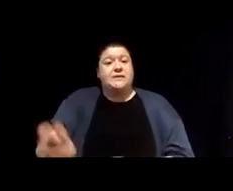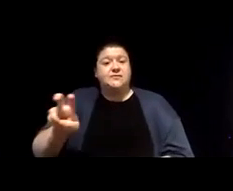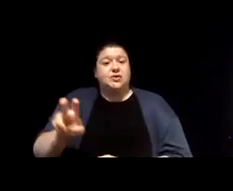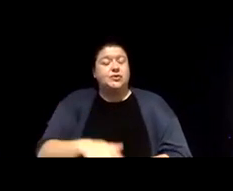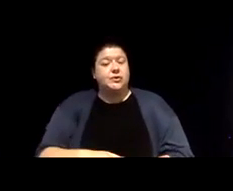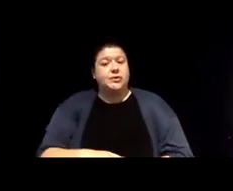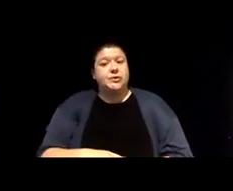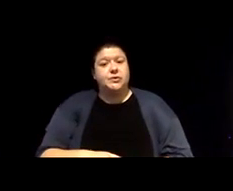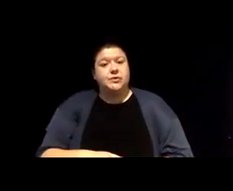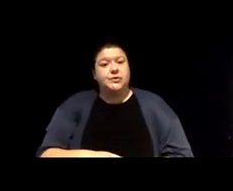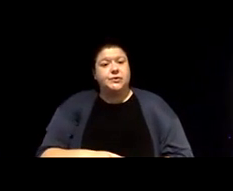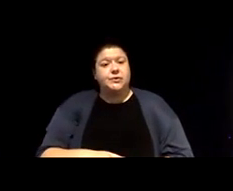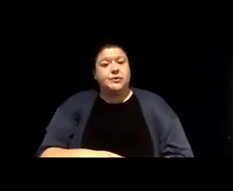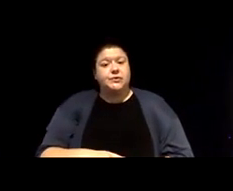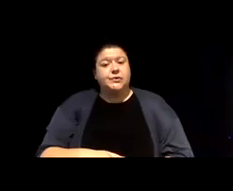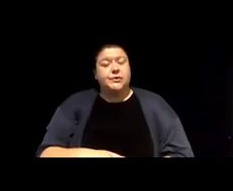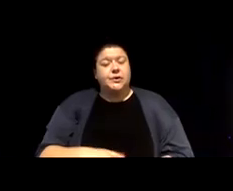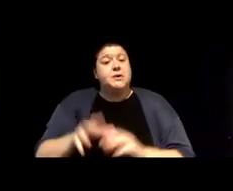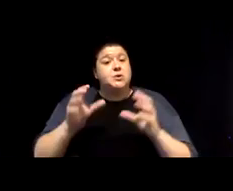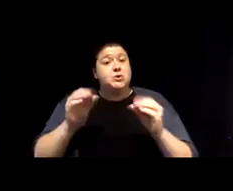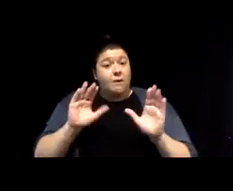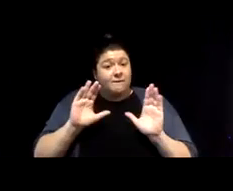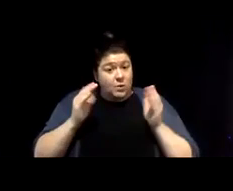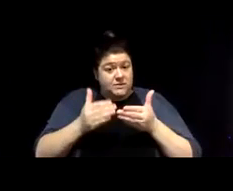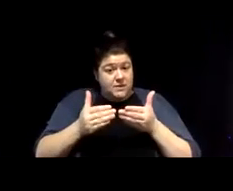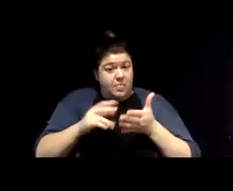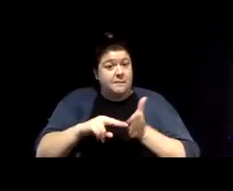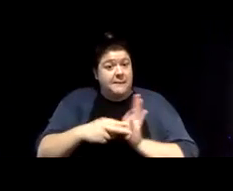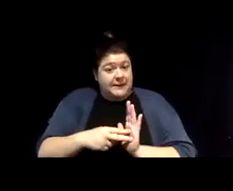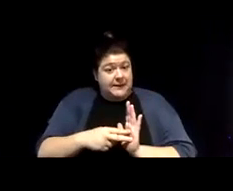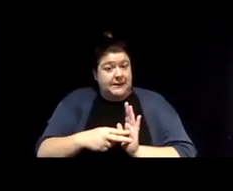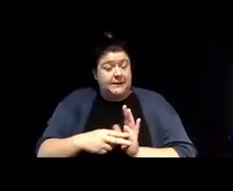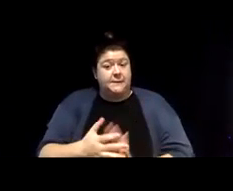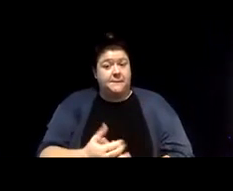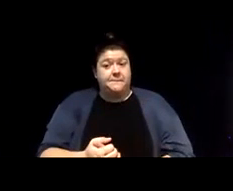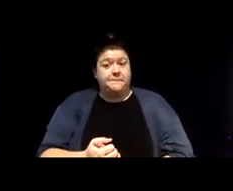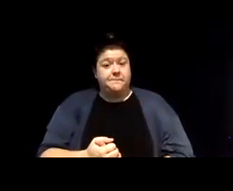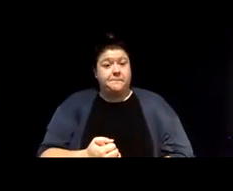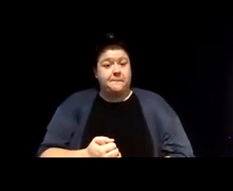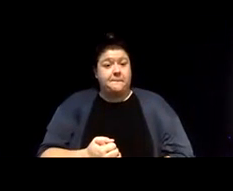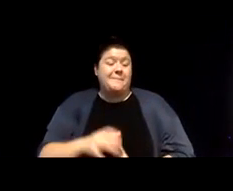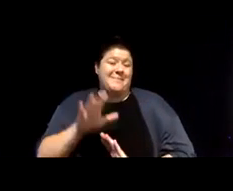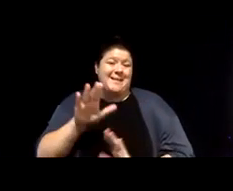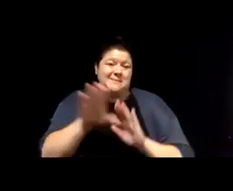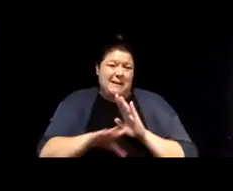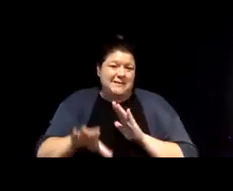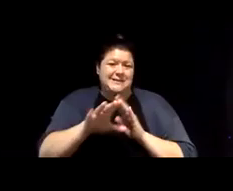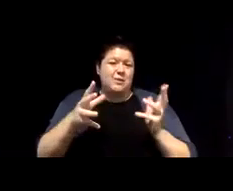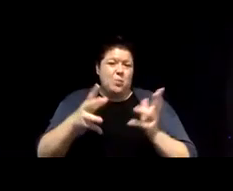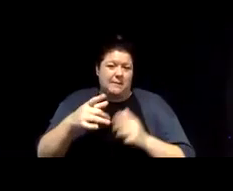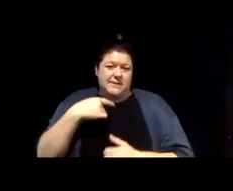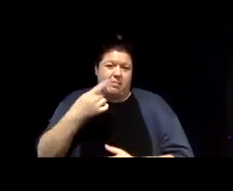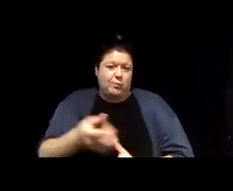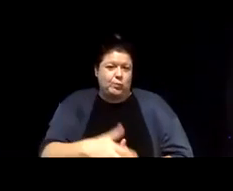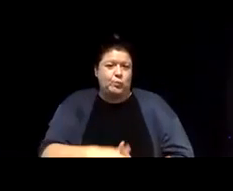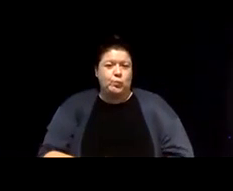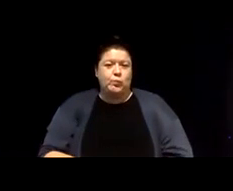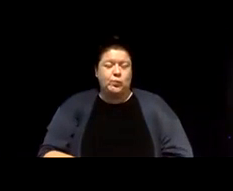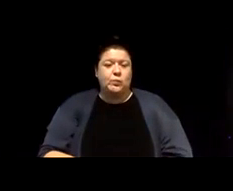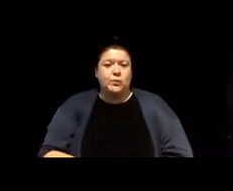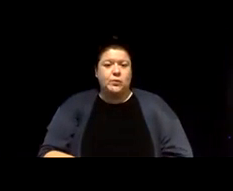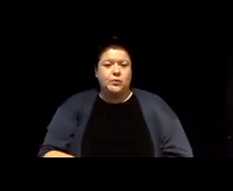Okay, so focus on the meaning of what's being said is basically what I'm trying to say. So